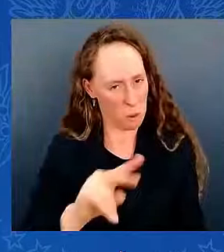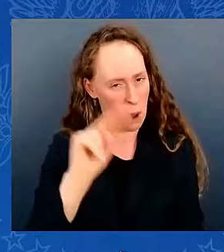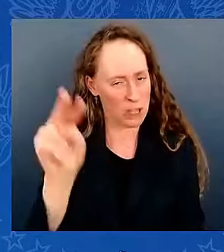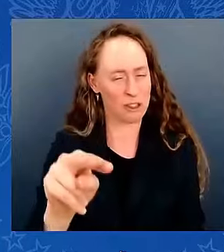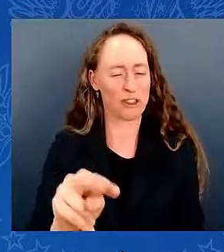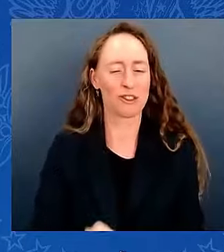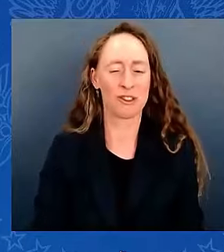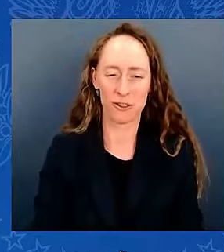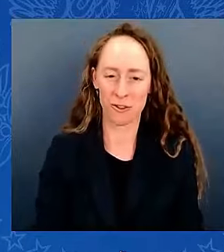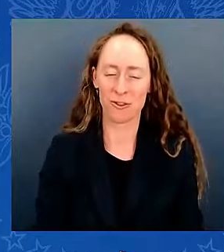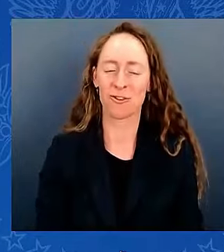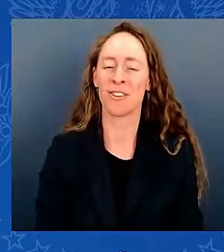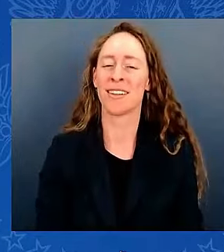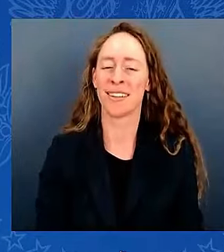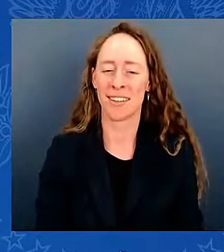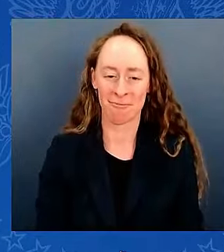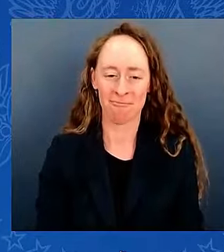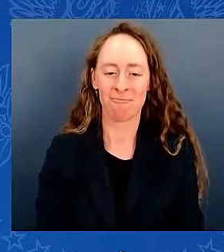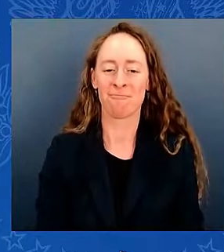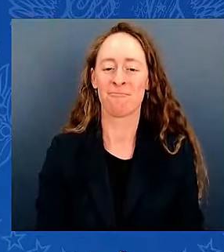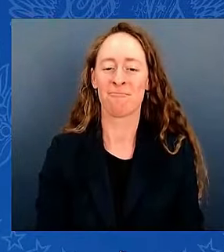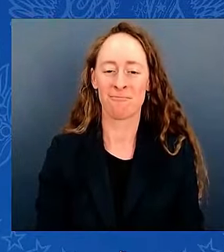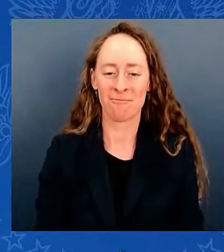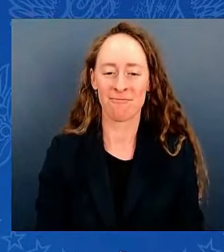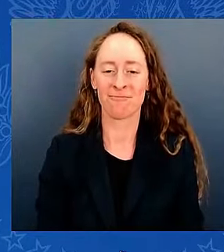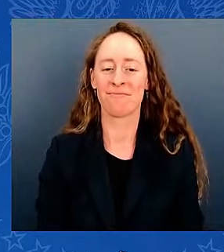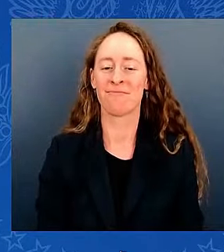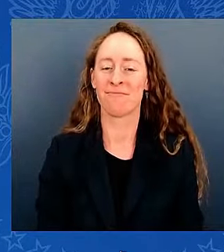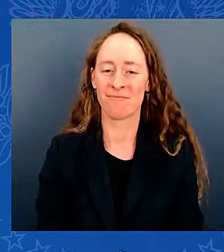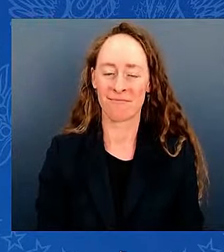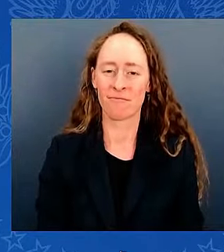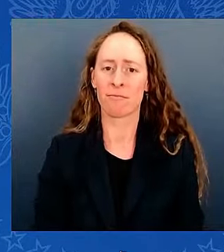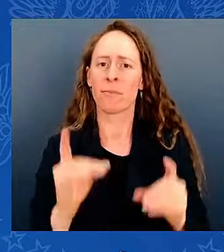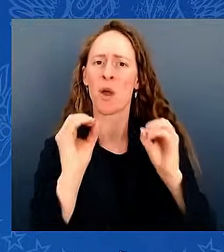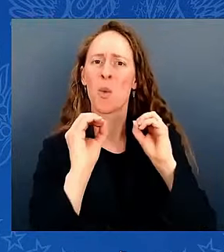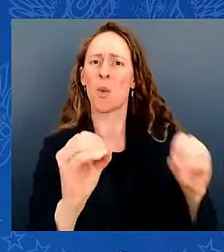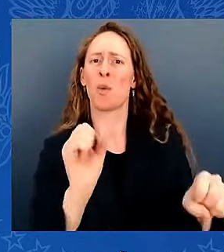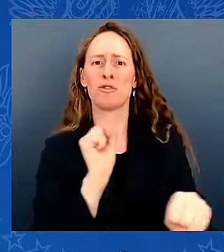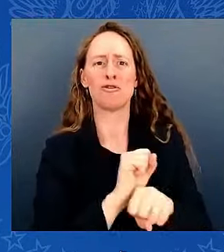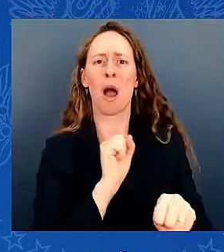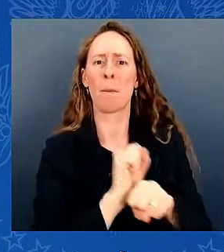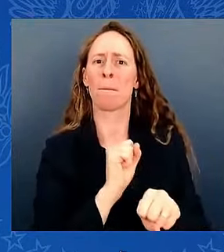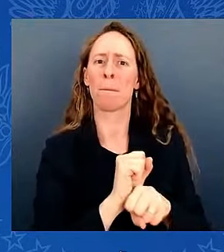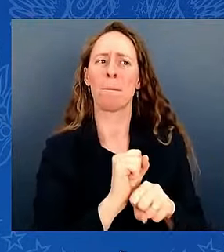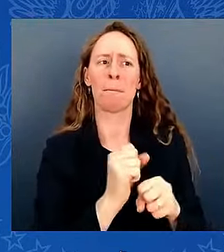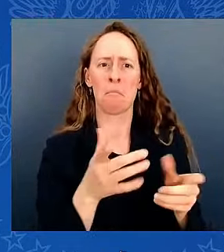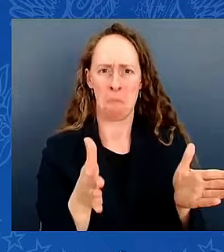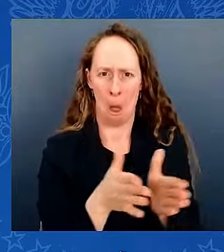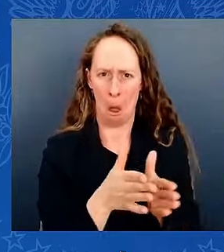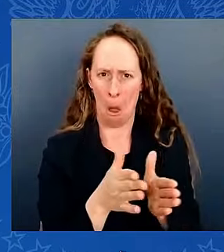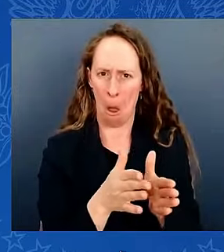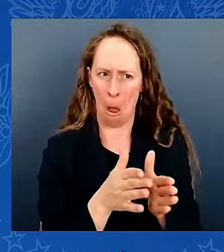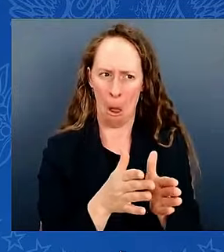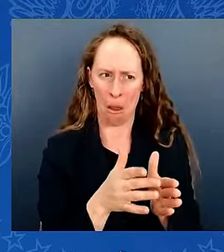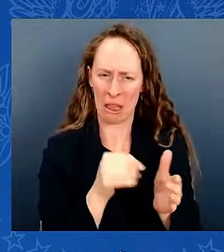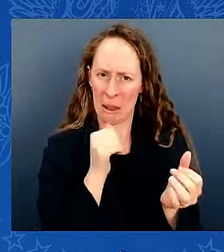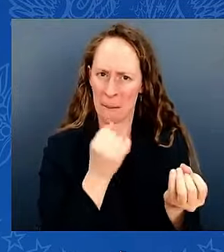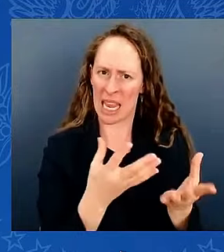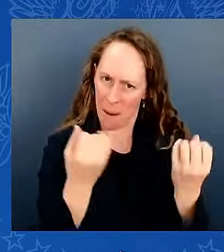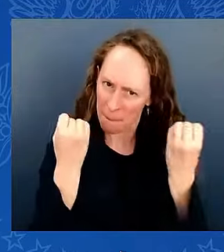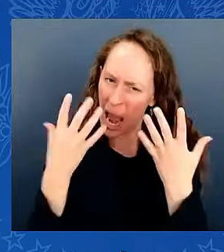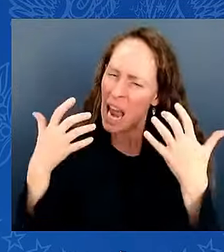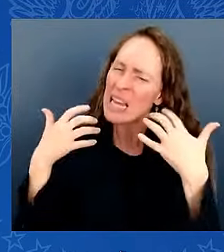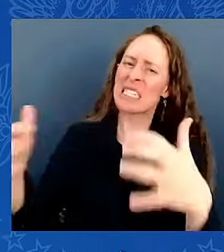We have the lowest Black unemployment rate on record. More Black Americans have health care than any time in history. Historic $18 billion